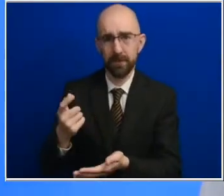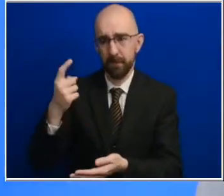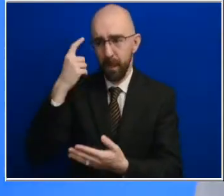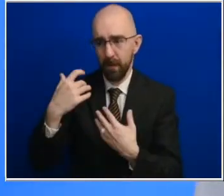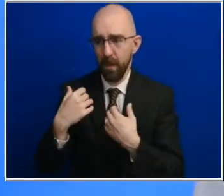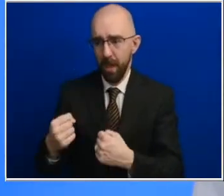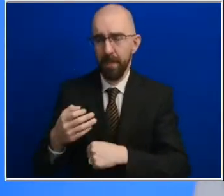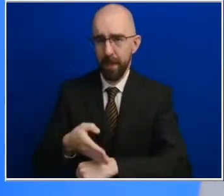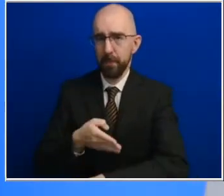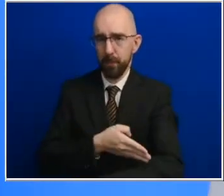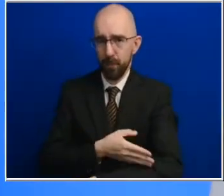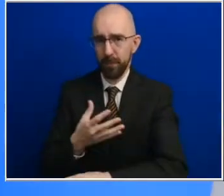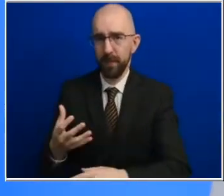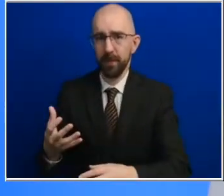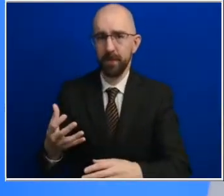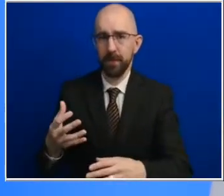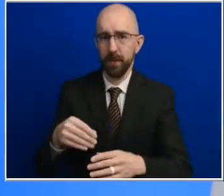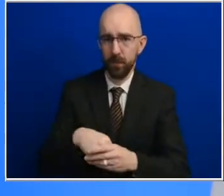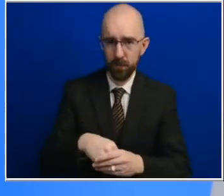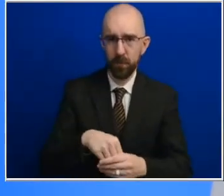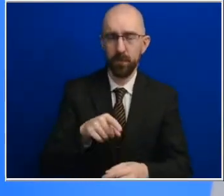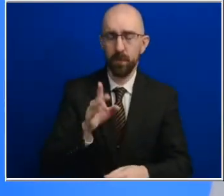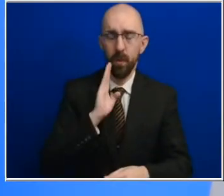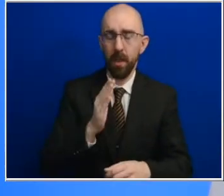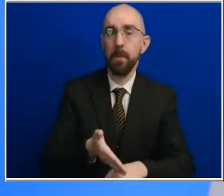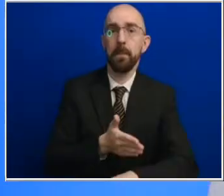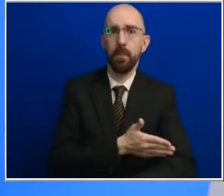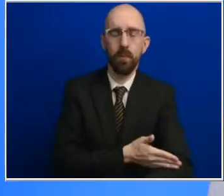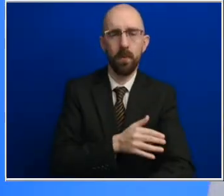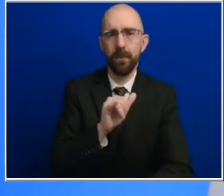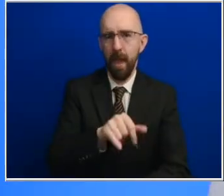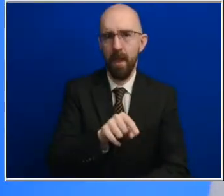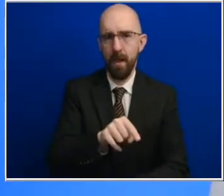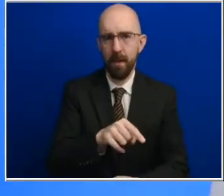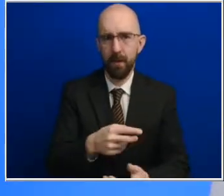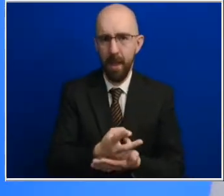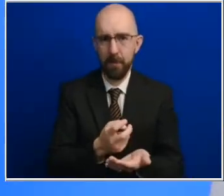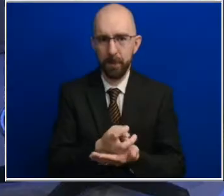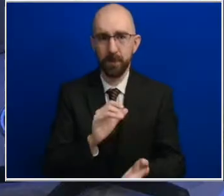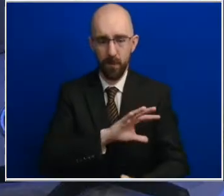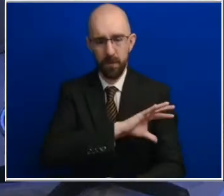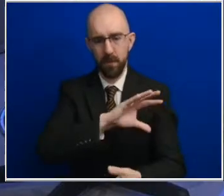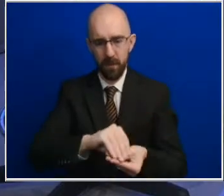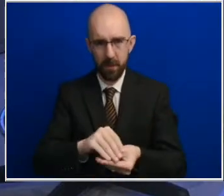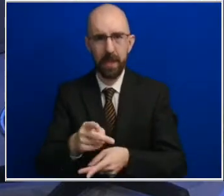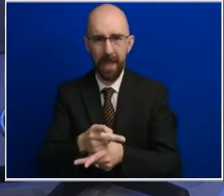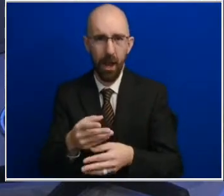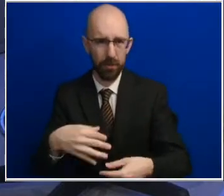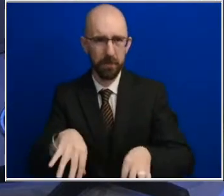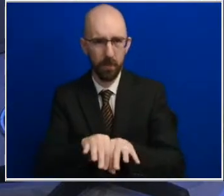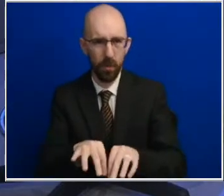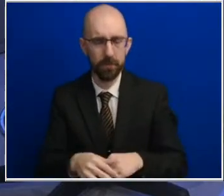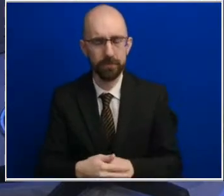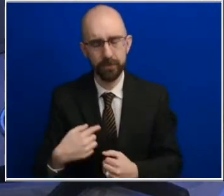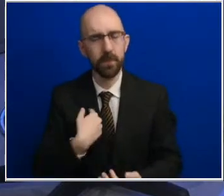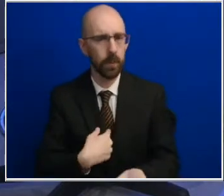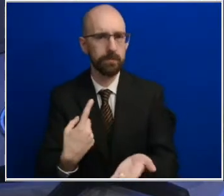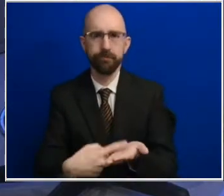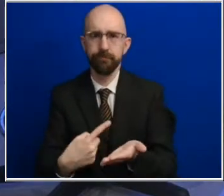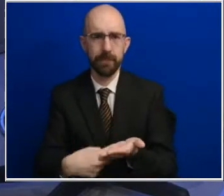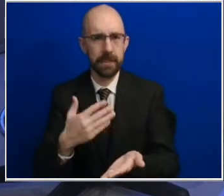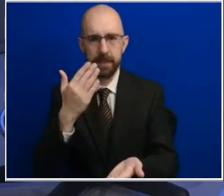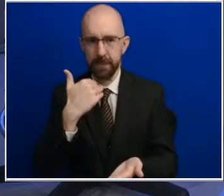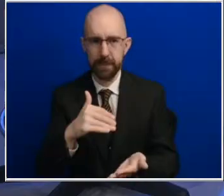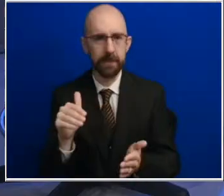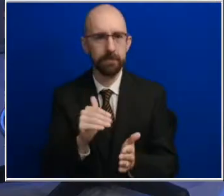improves epilepsy, part of comprehensive care, so yes, very important. We talk about sleep all the time. Getting proper